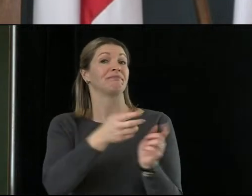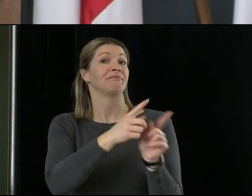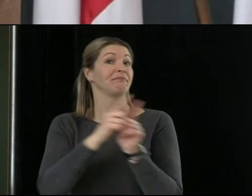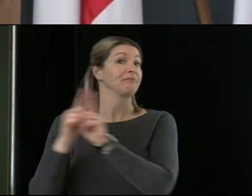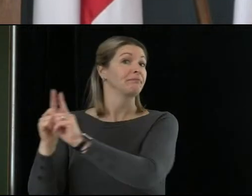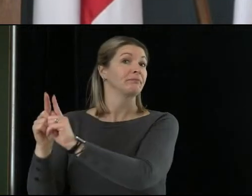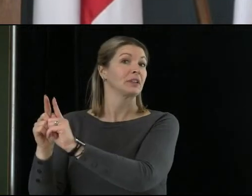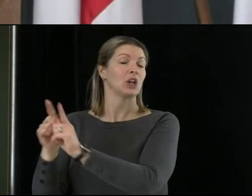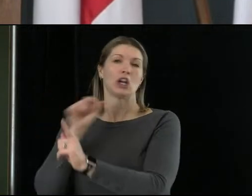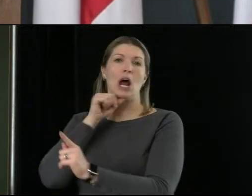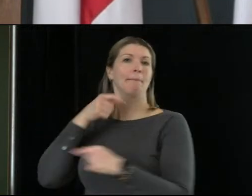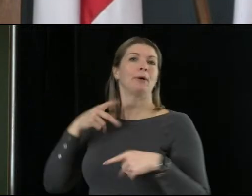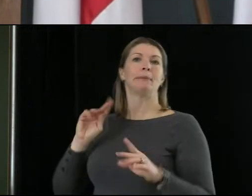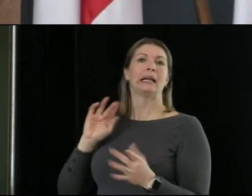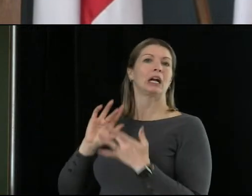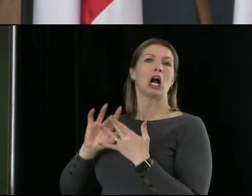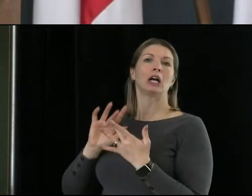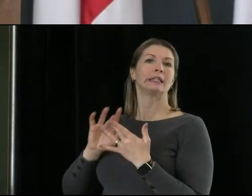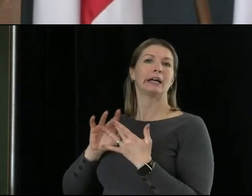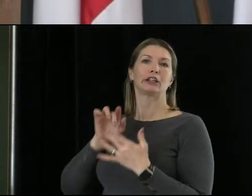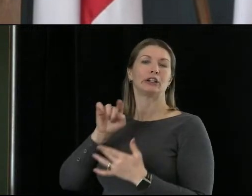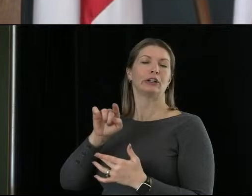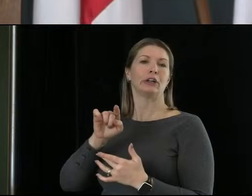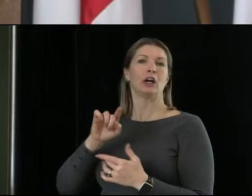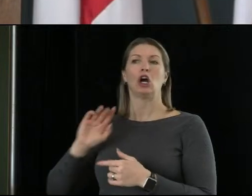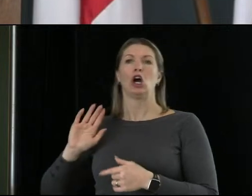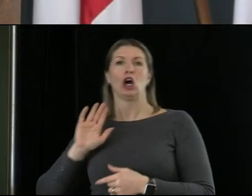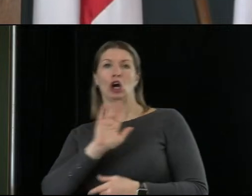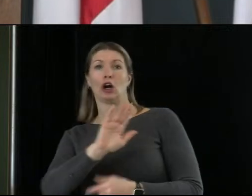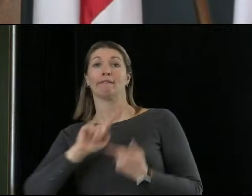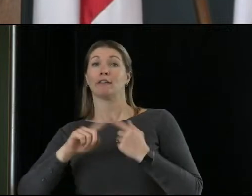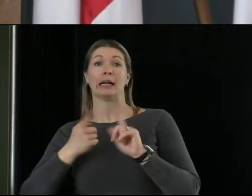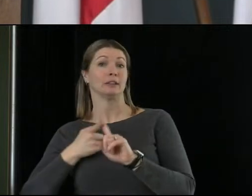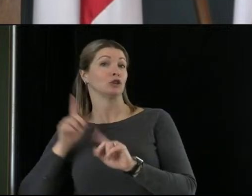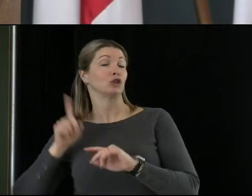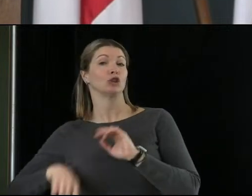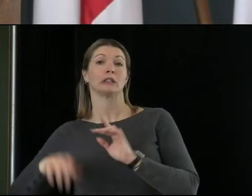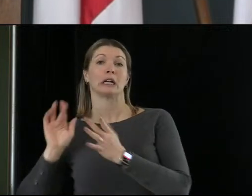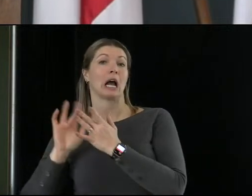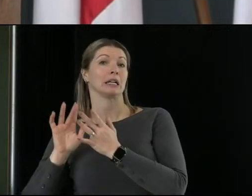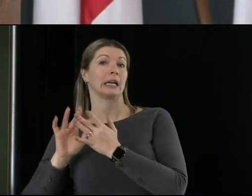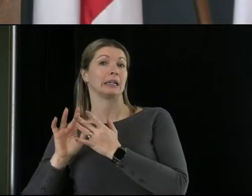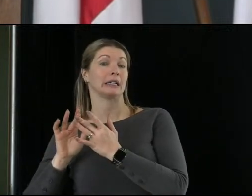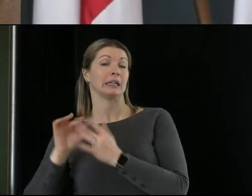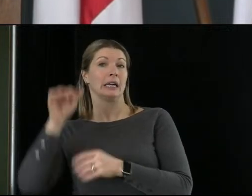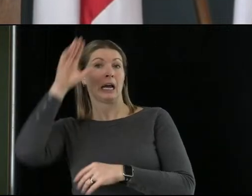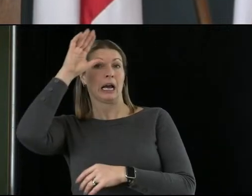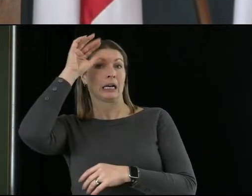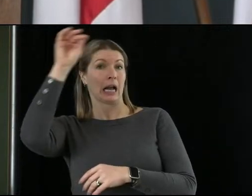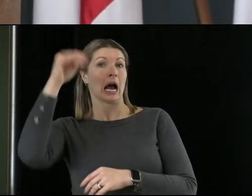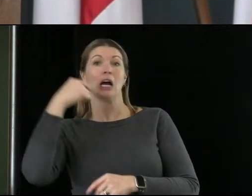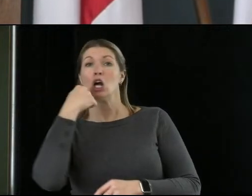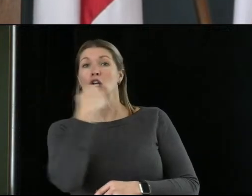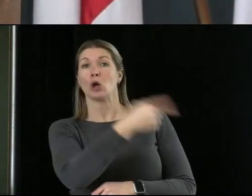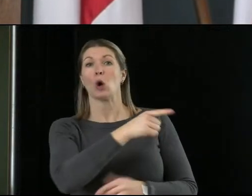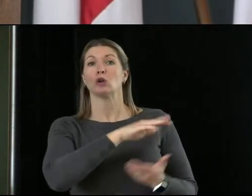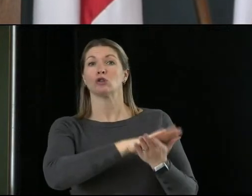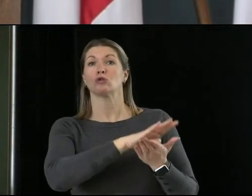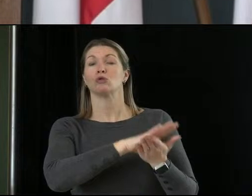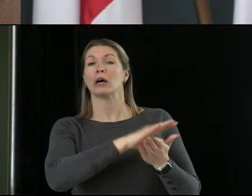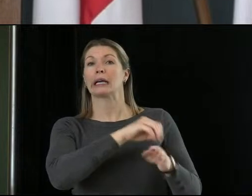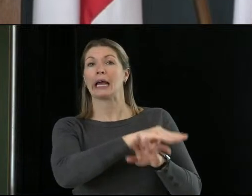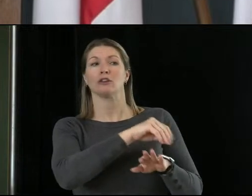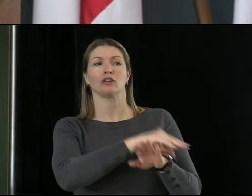Julianne. Her friends weren't allowed any contact. He told the guidance counselor at school she wasn't to have